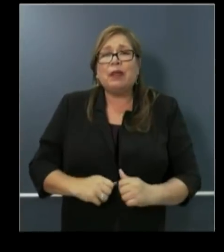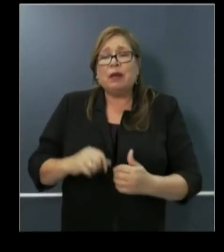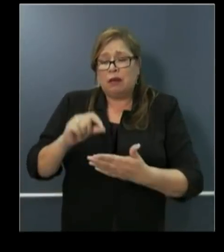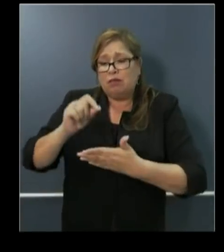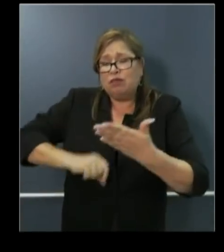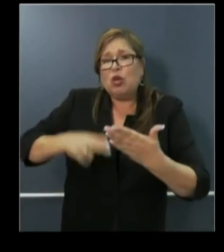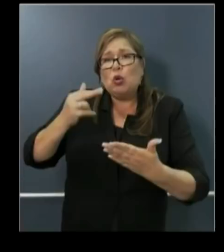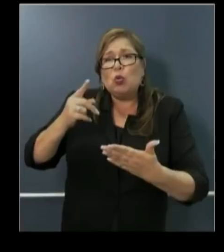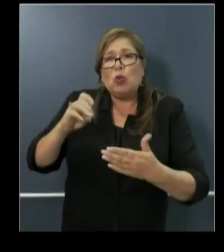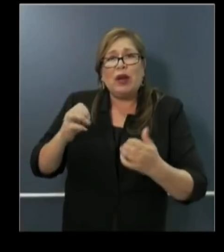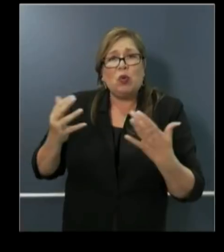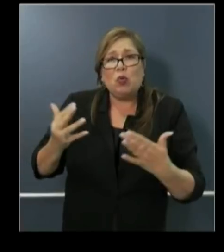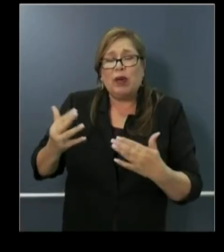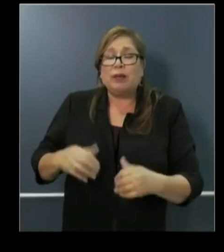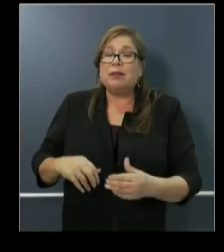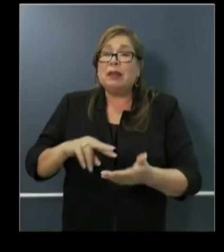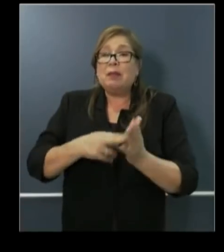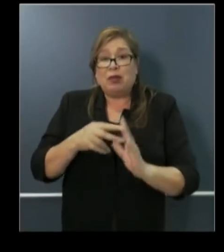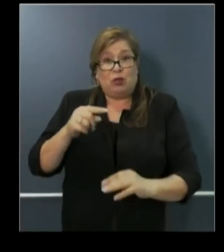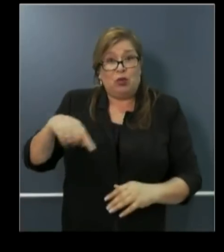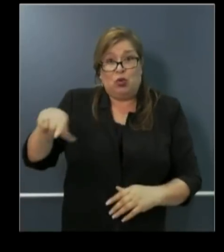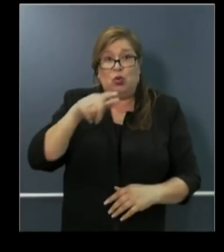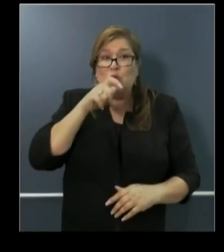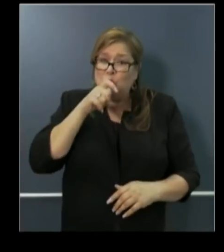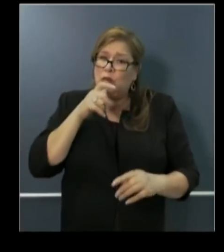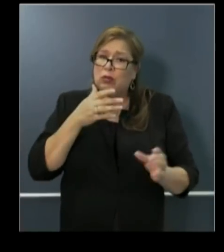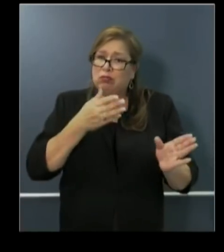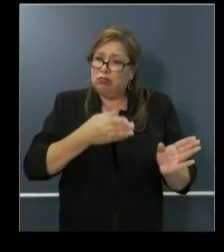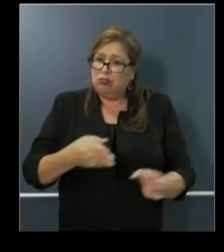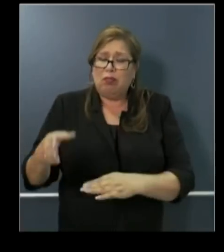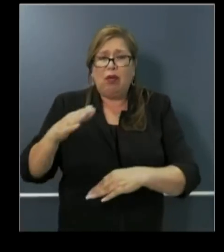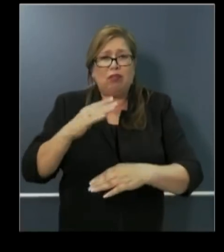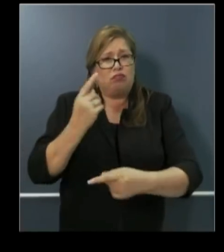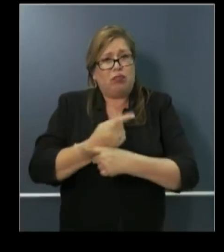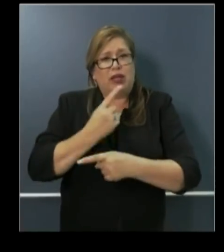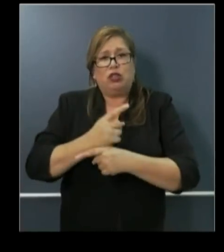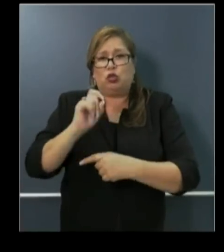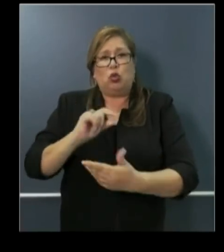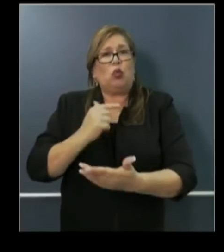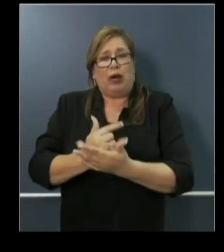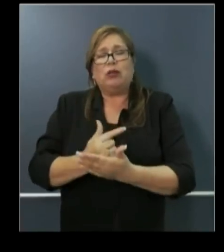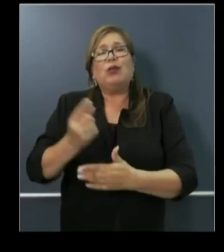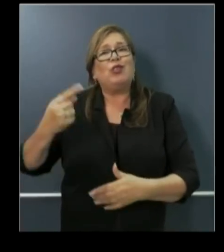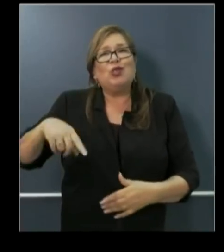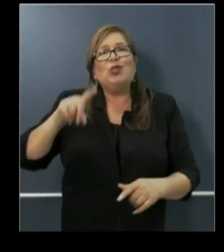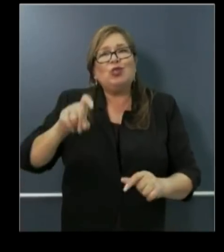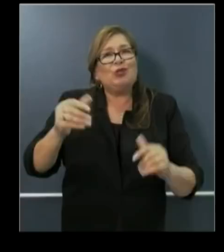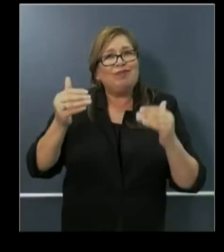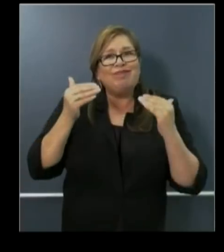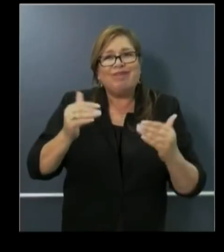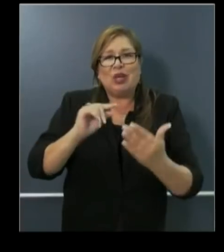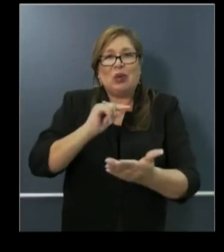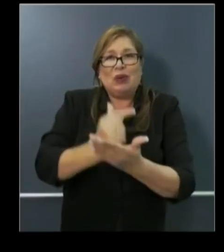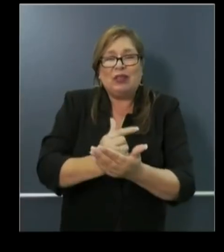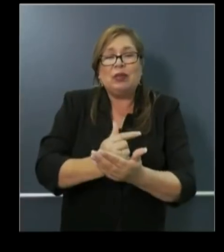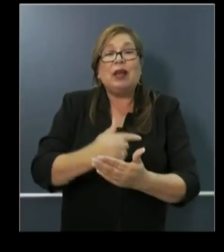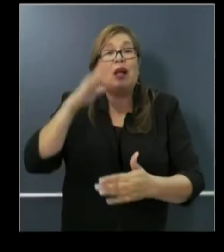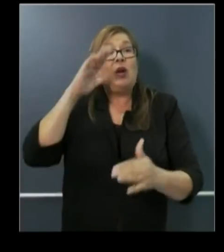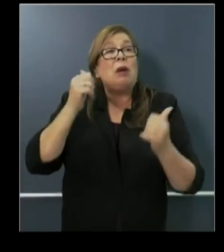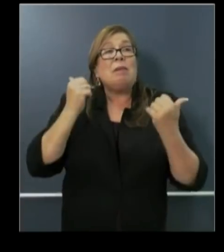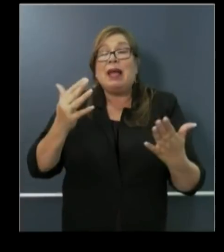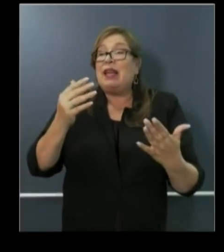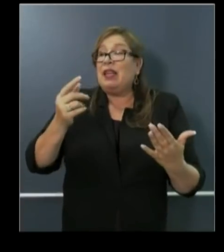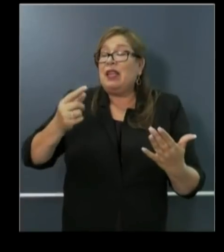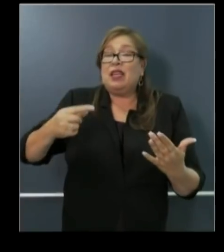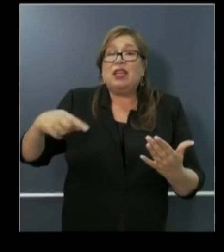for graduation should be enabled to graduate. And I know some districts are going to hold those commencement ceremonies in the fall or